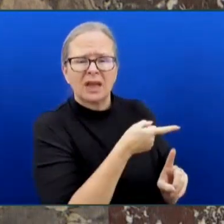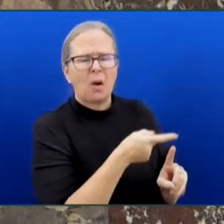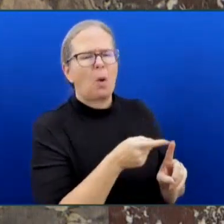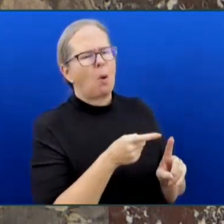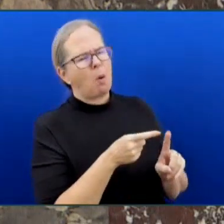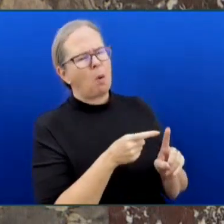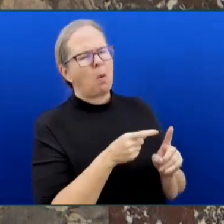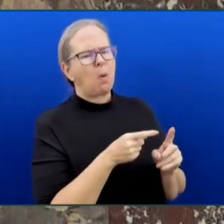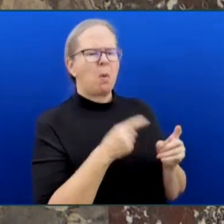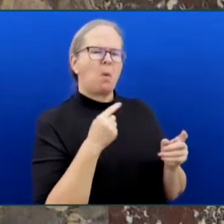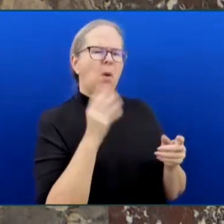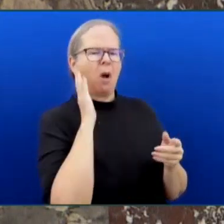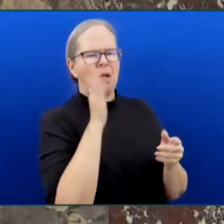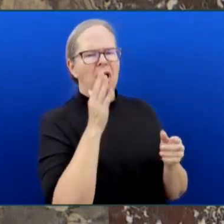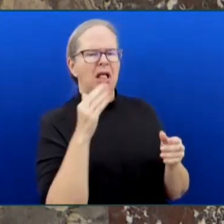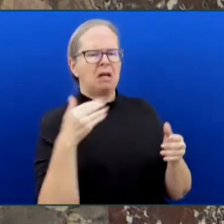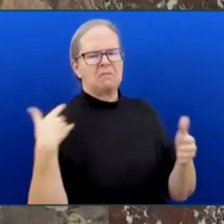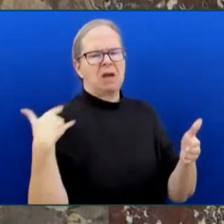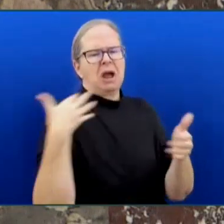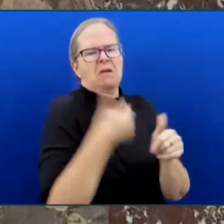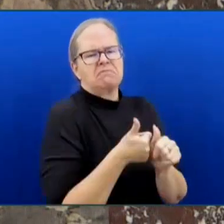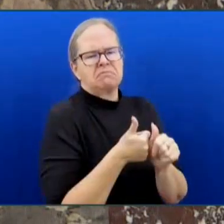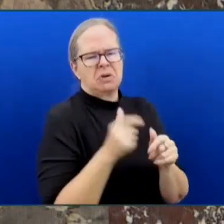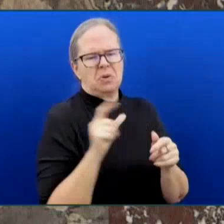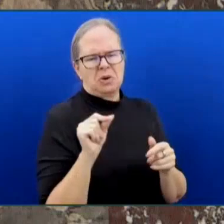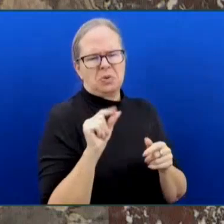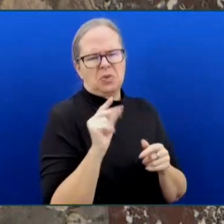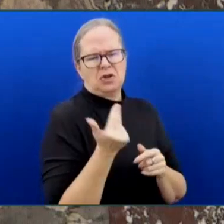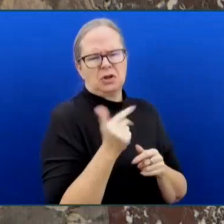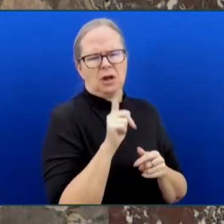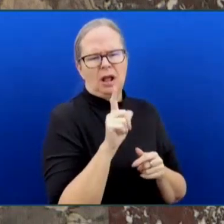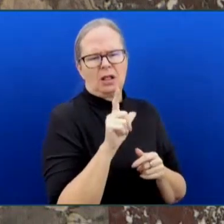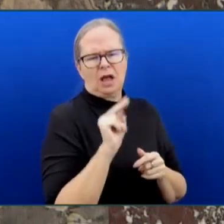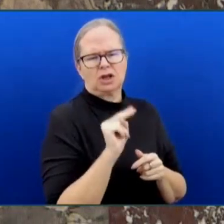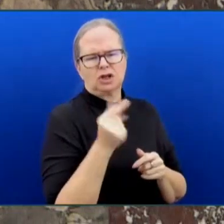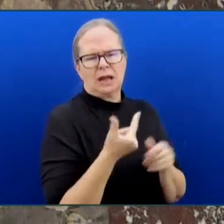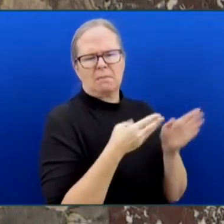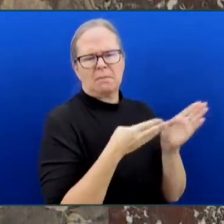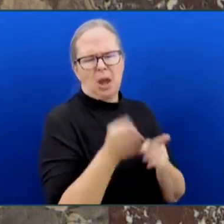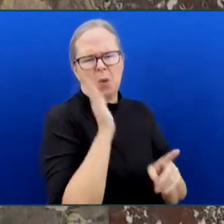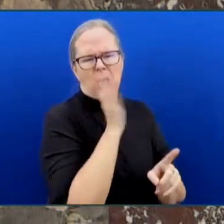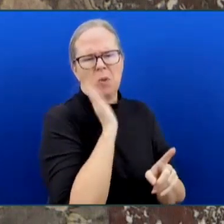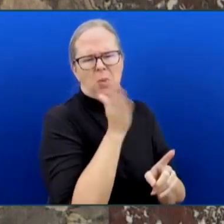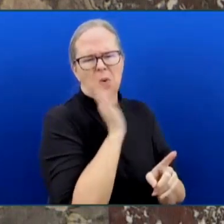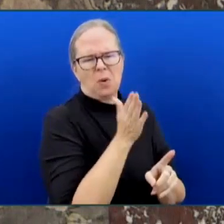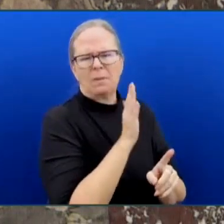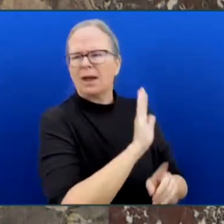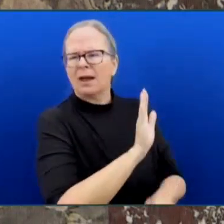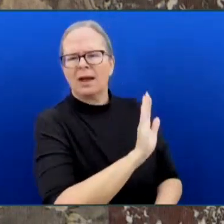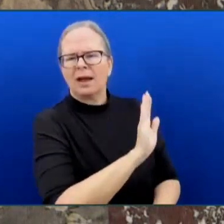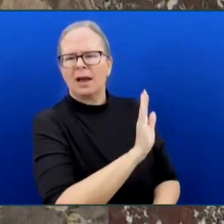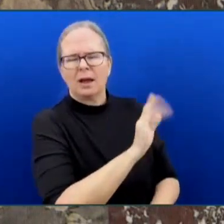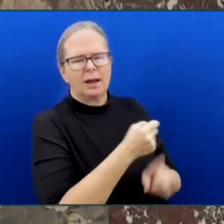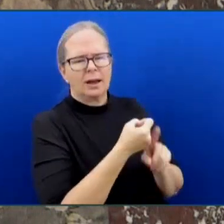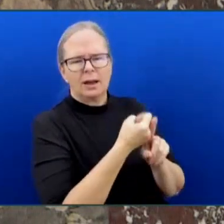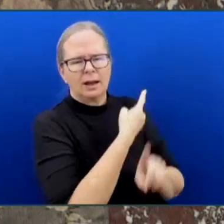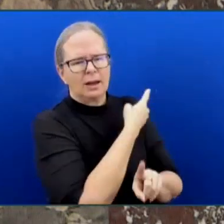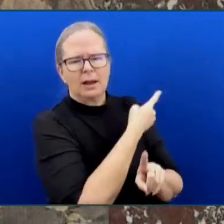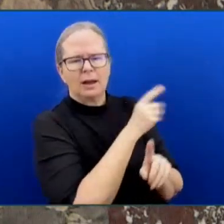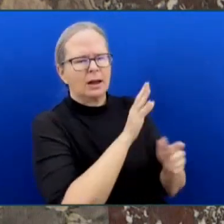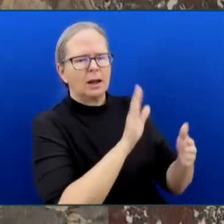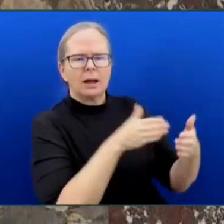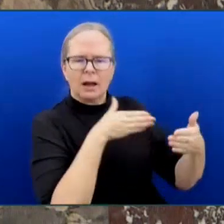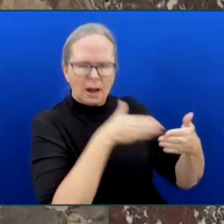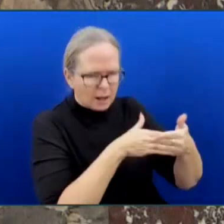Well, we're moving in a different direction, Honourable Speaker. They oppose it. We stand for climate action. We support the project, and we're going to do the work.